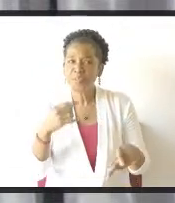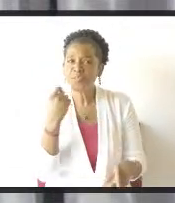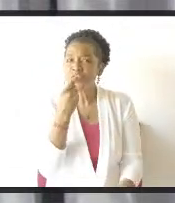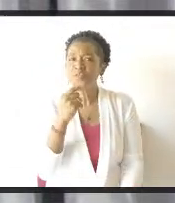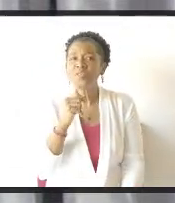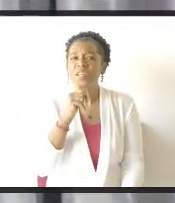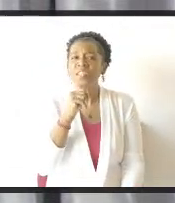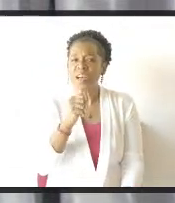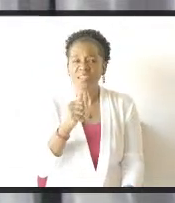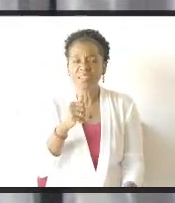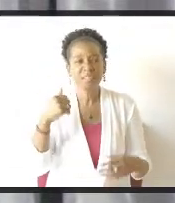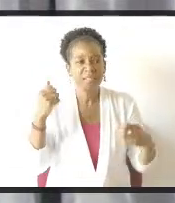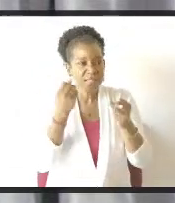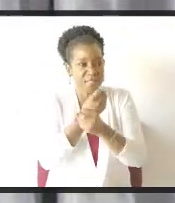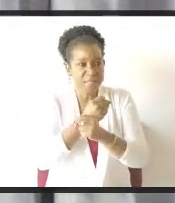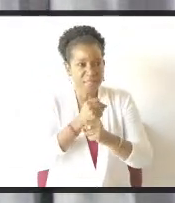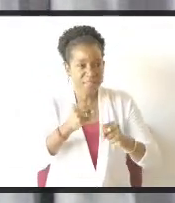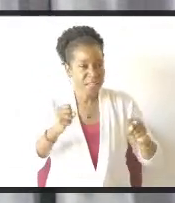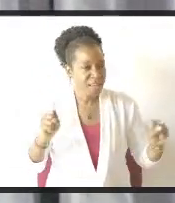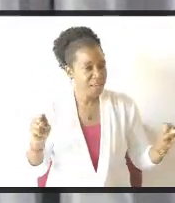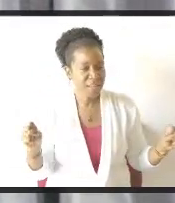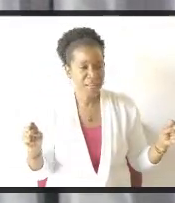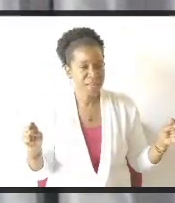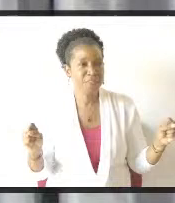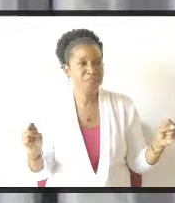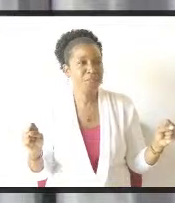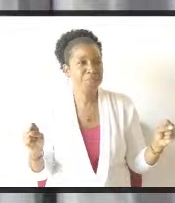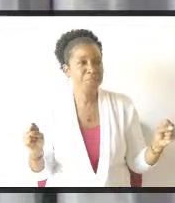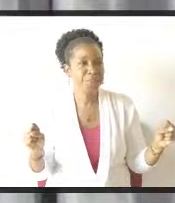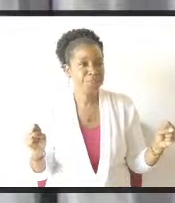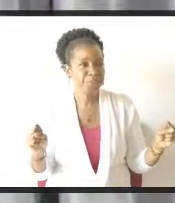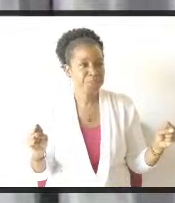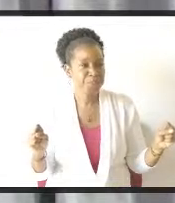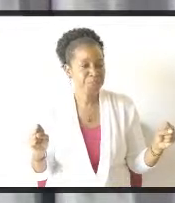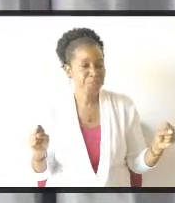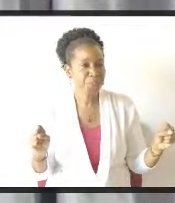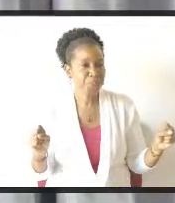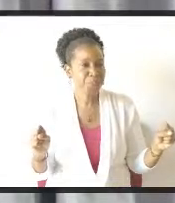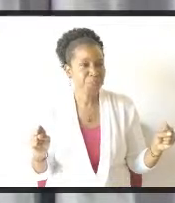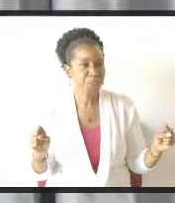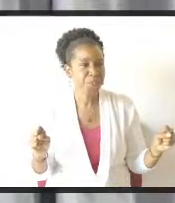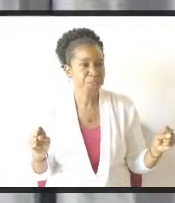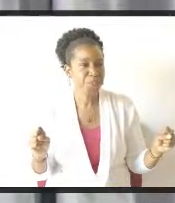out. They could die, or You could come back.